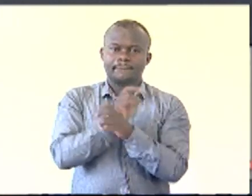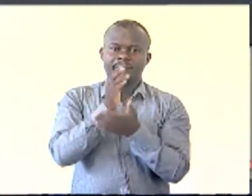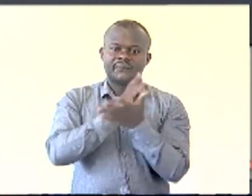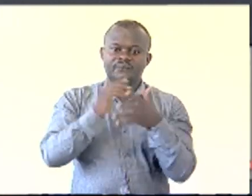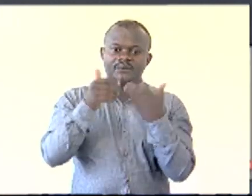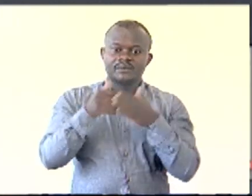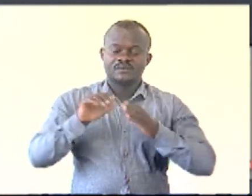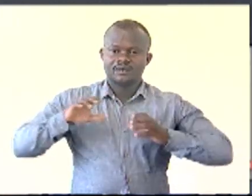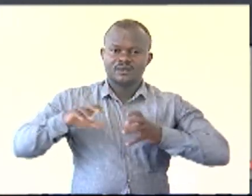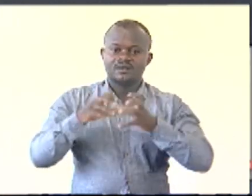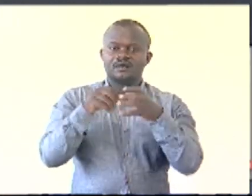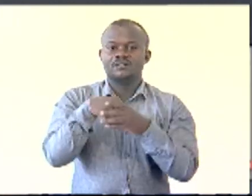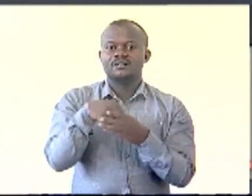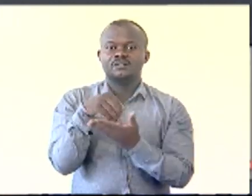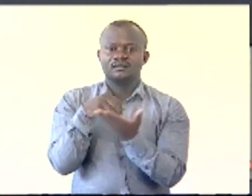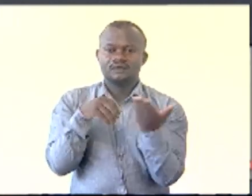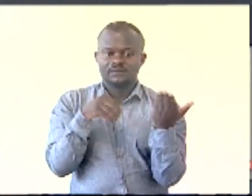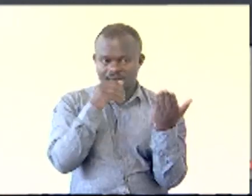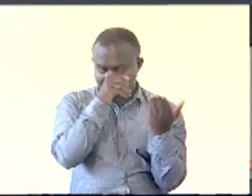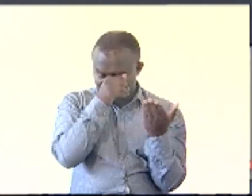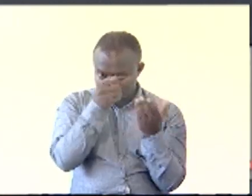is moving, friction will not take place.